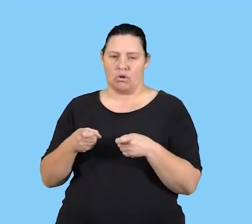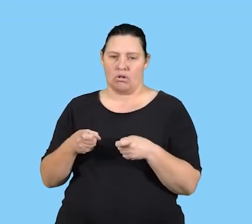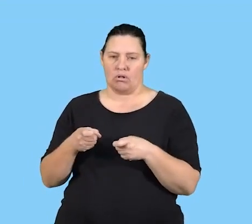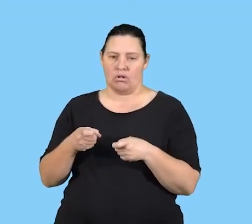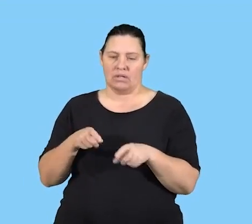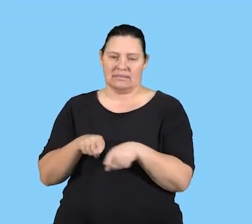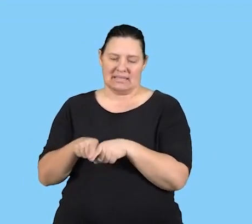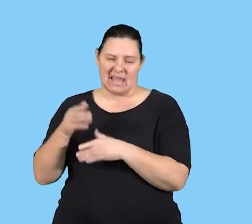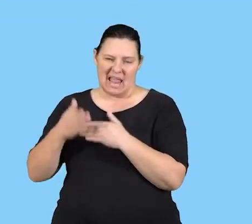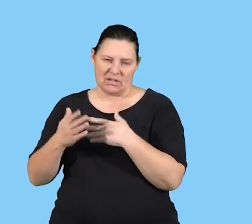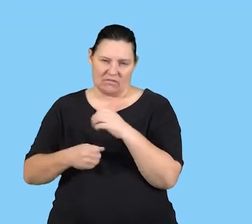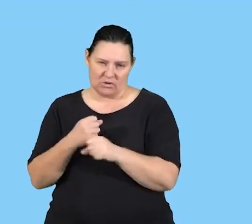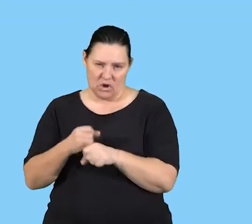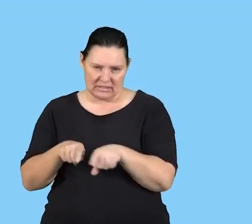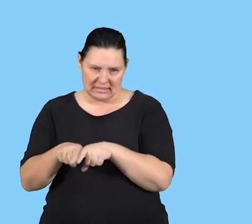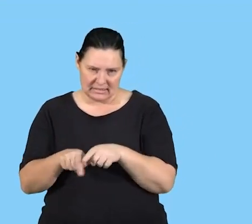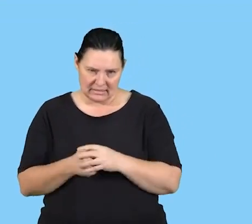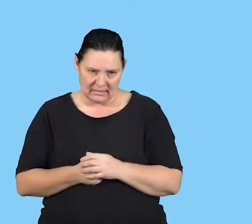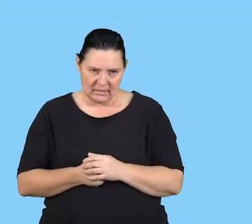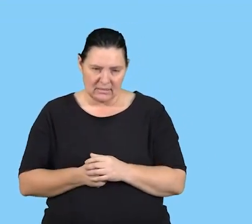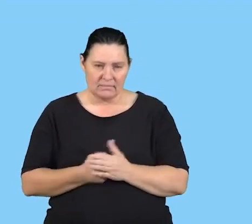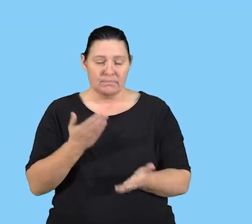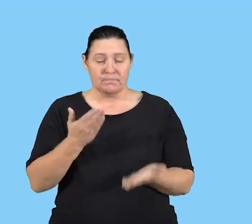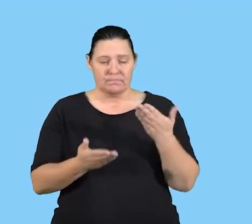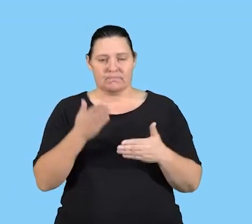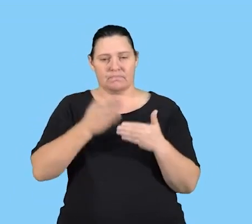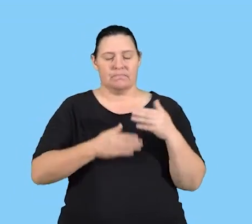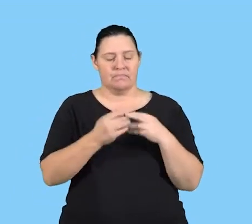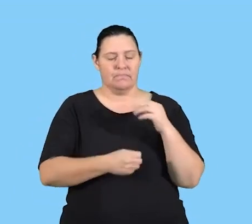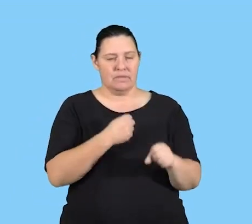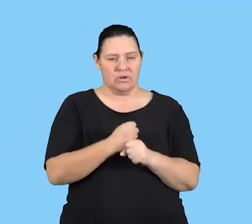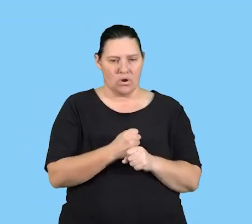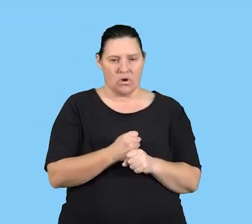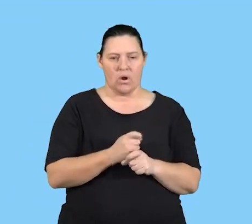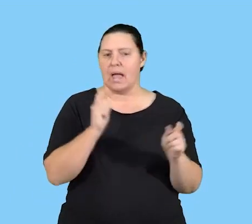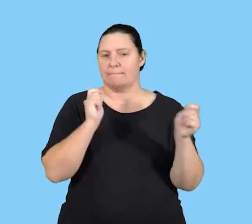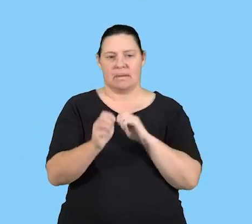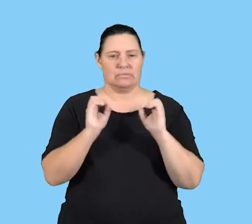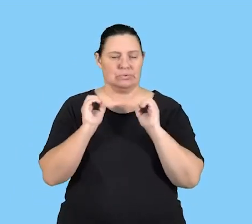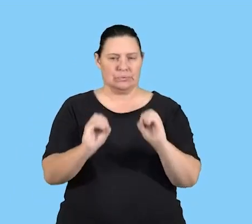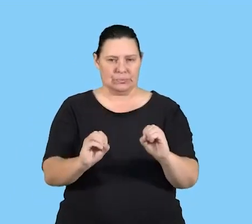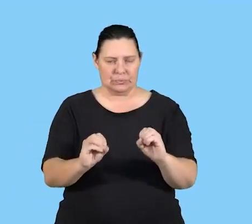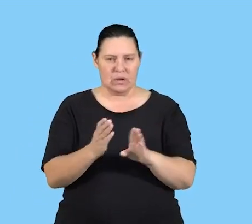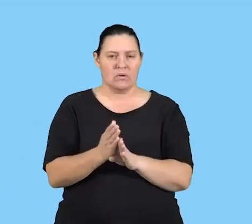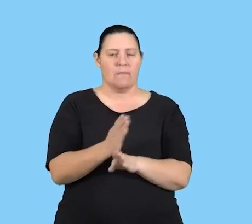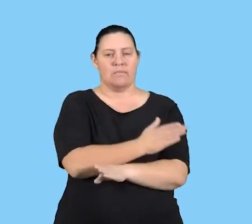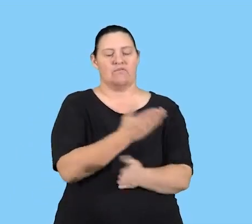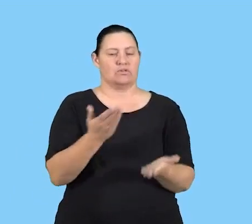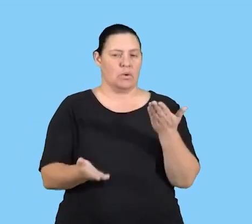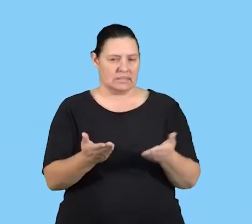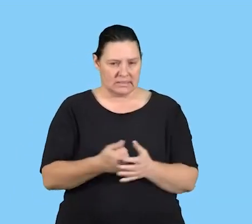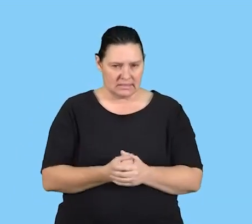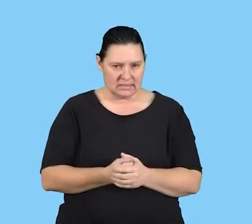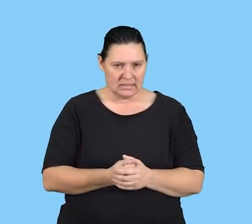end of the year test. Coming to the weightings for the end of the year, there are no amendments to the previous